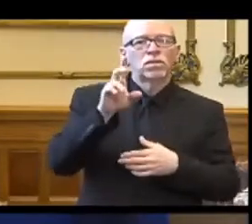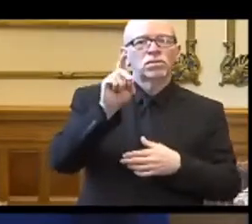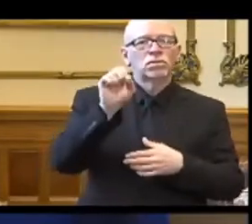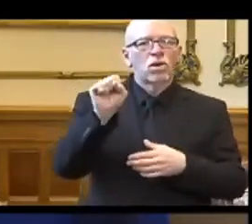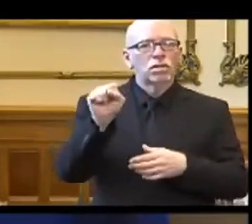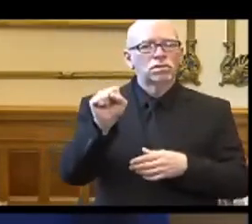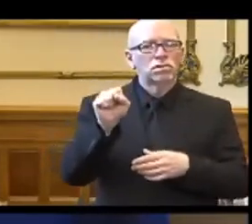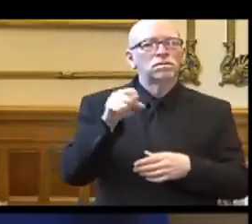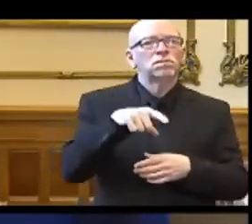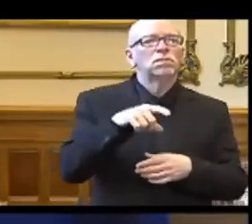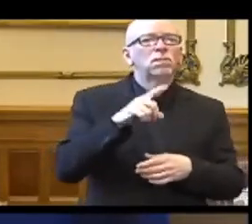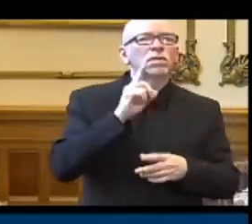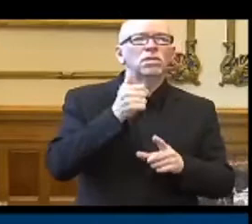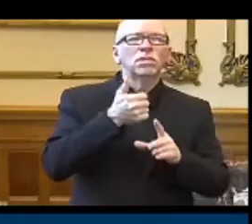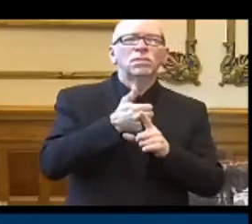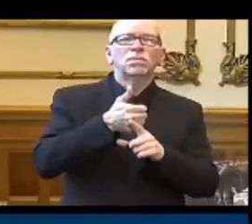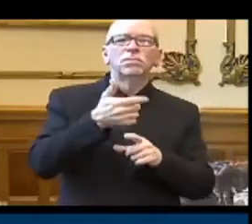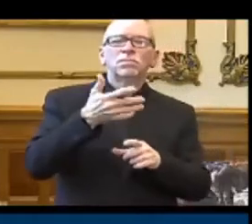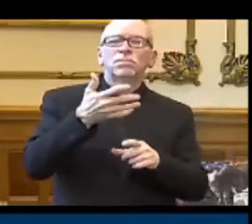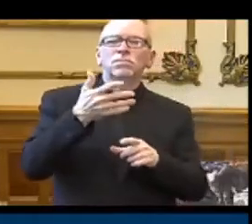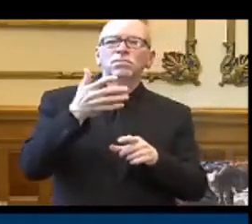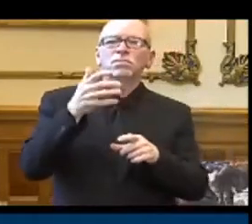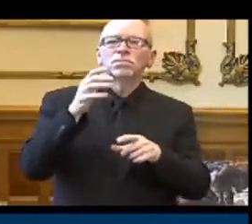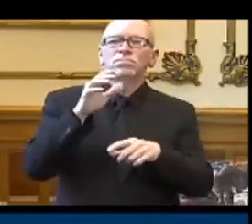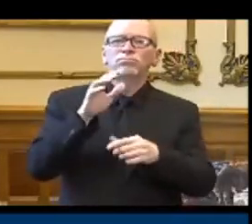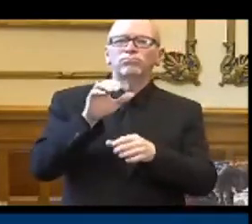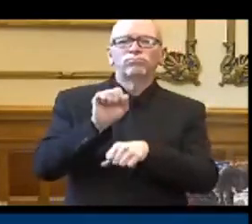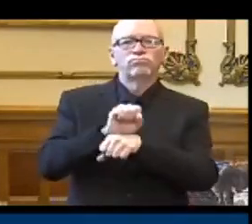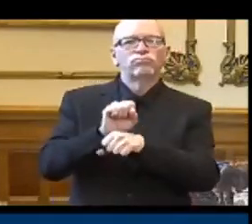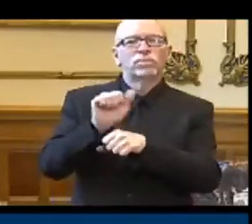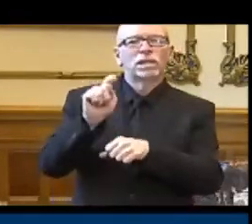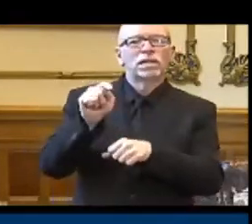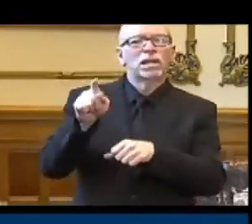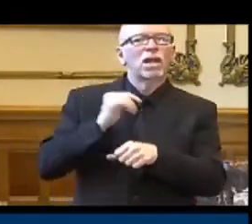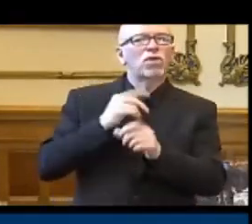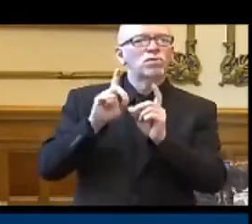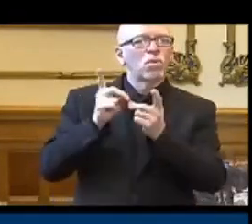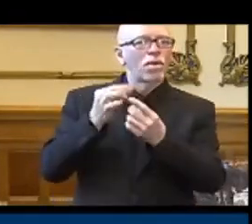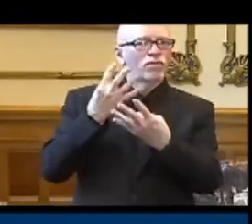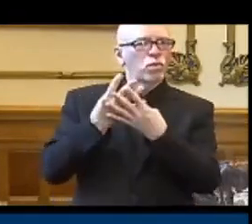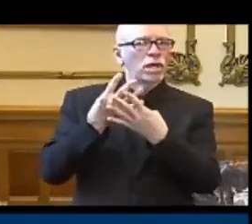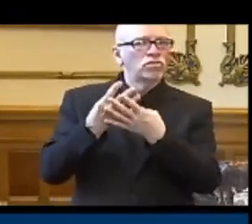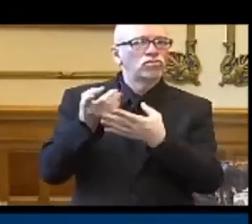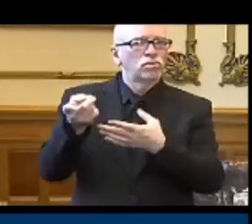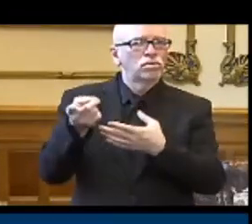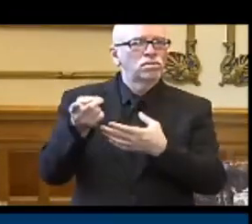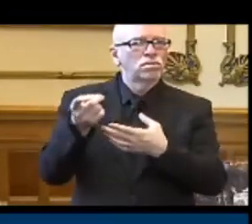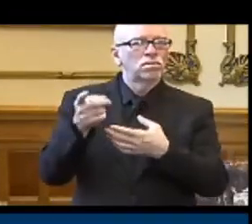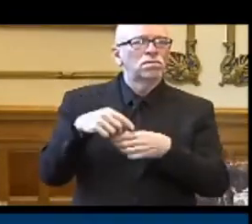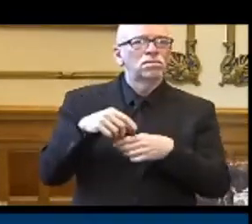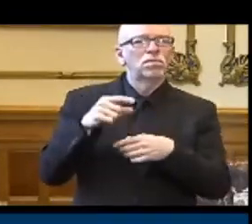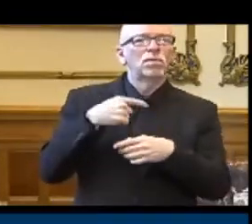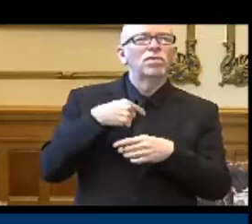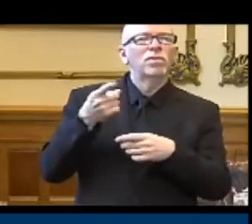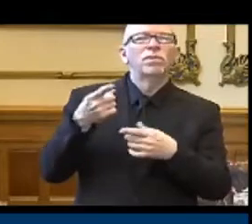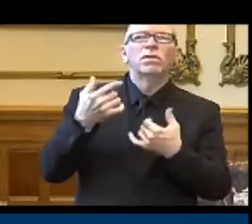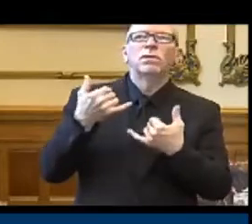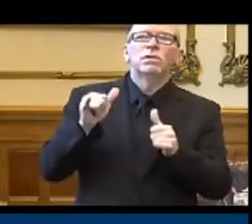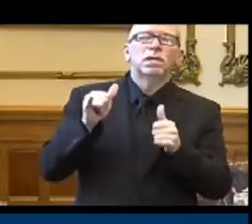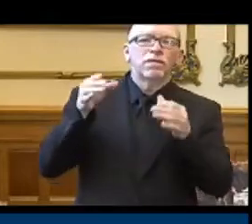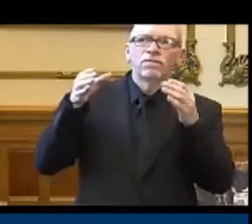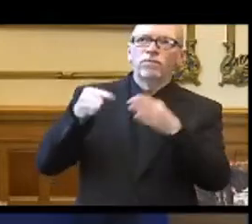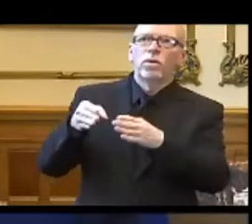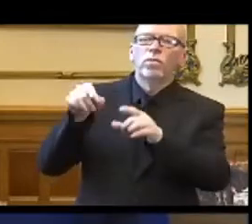is practicing at in our Department of Corrections. And we remain so